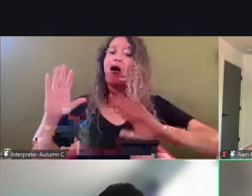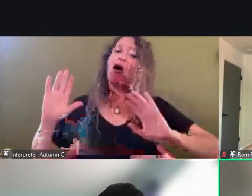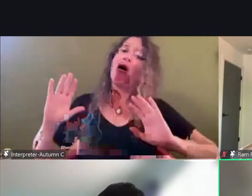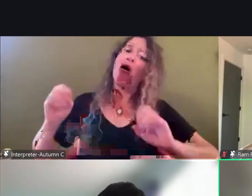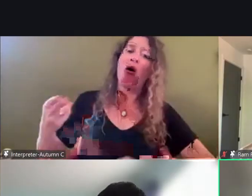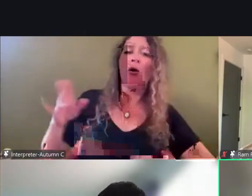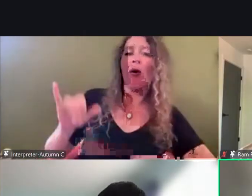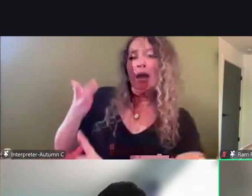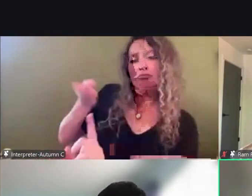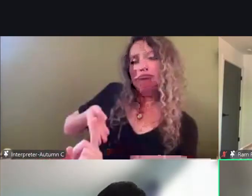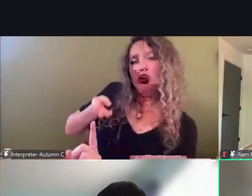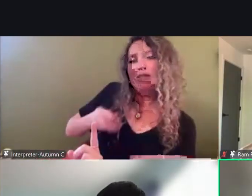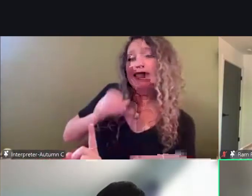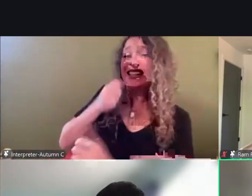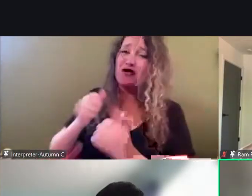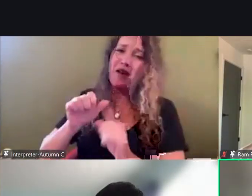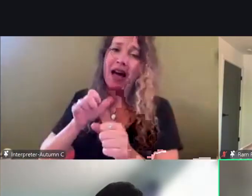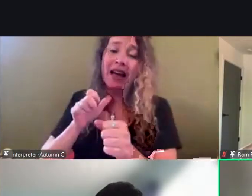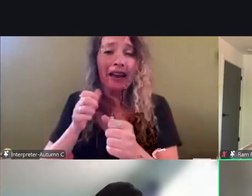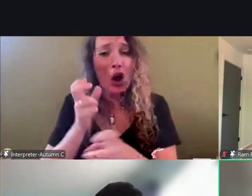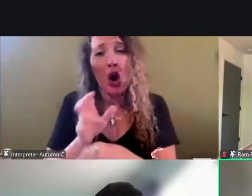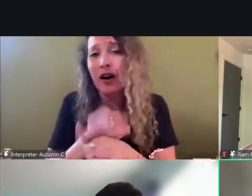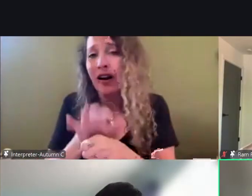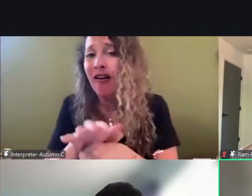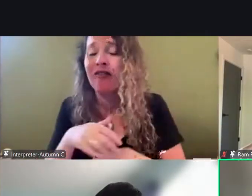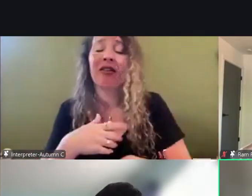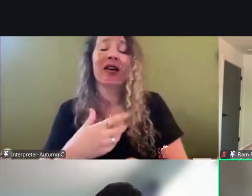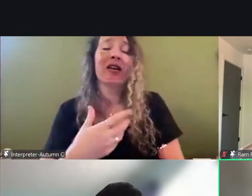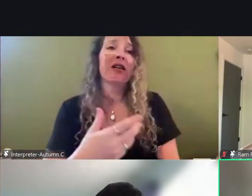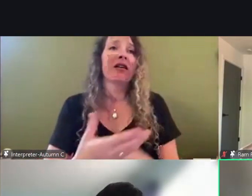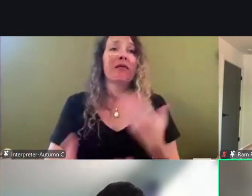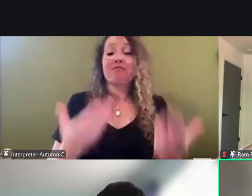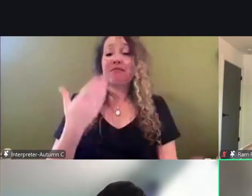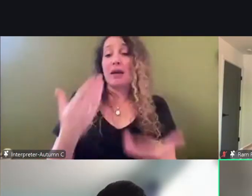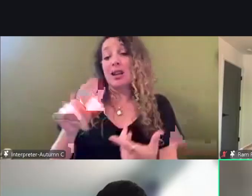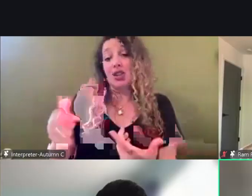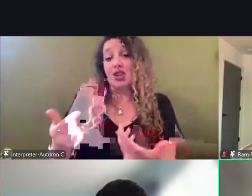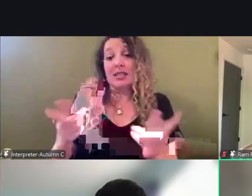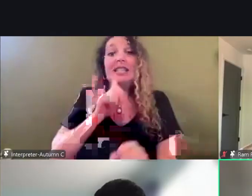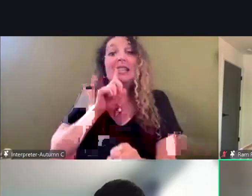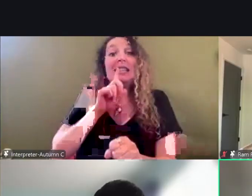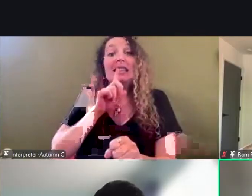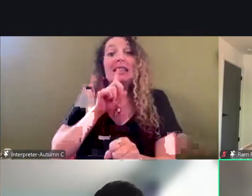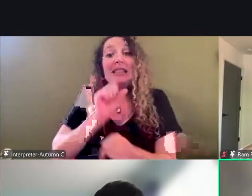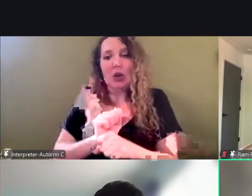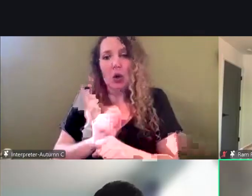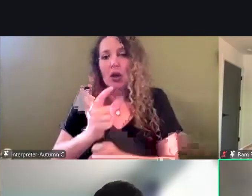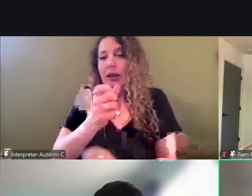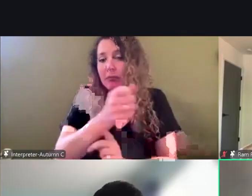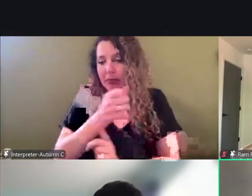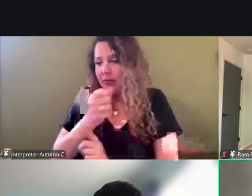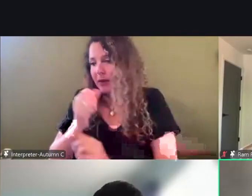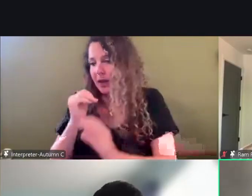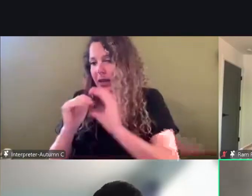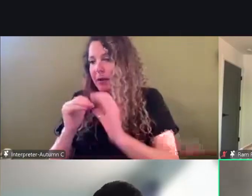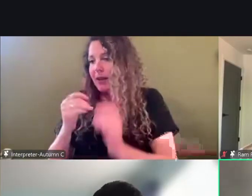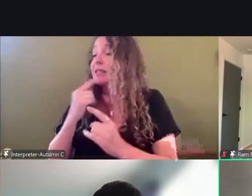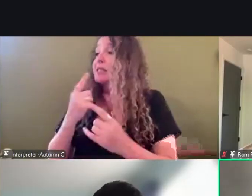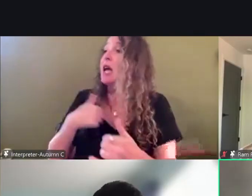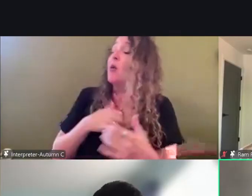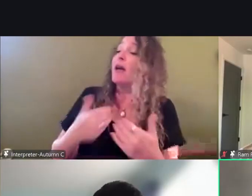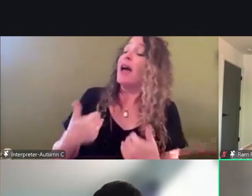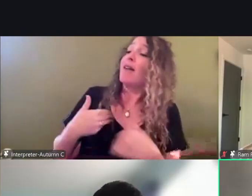person is not trying hard enough or anything like that, like maybe just literally pulling them aside or sending an email and saying, let's have a